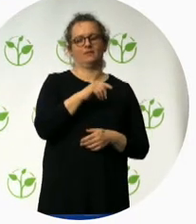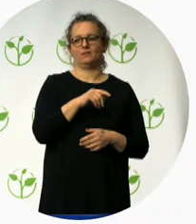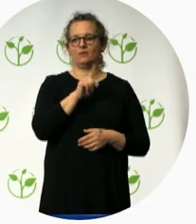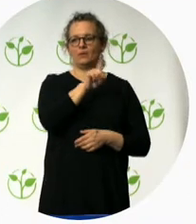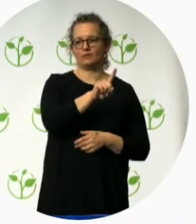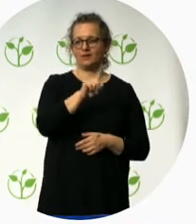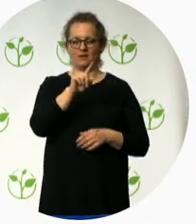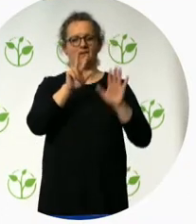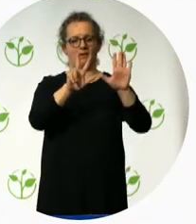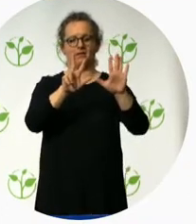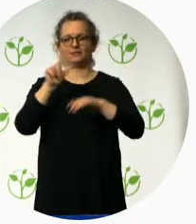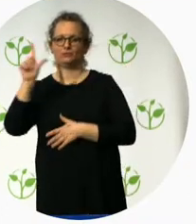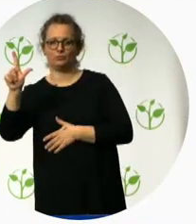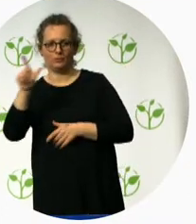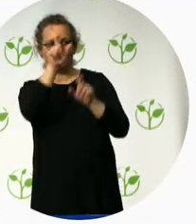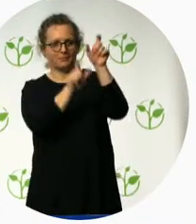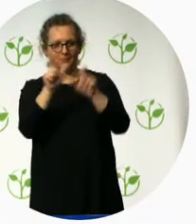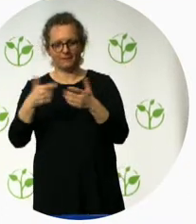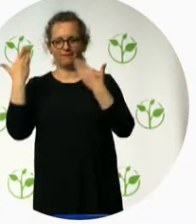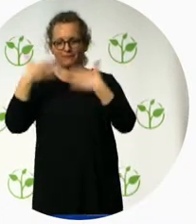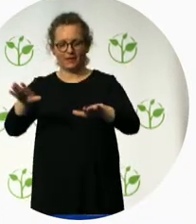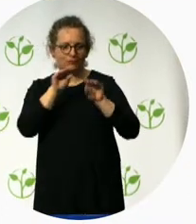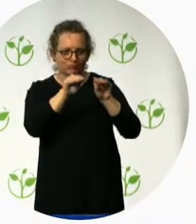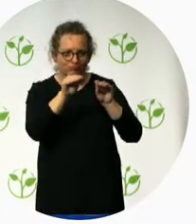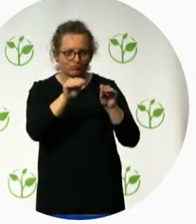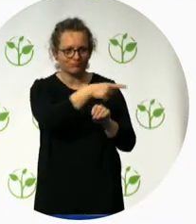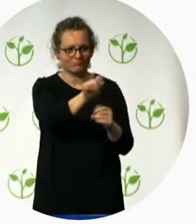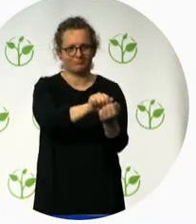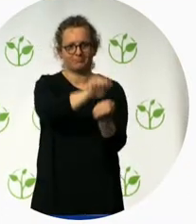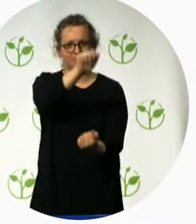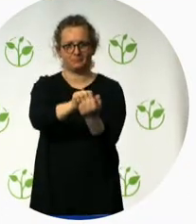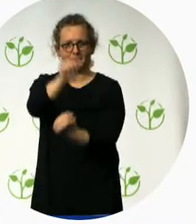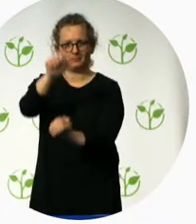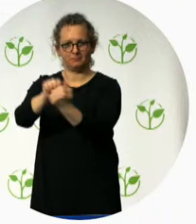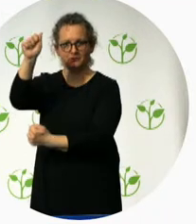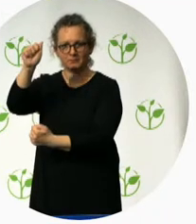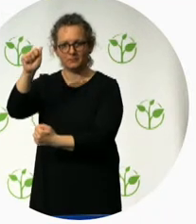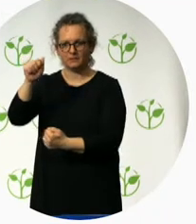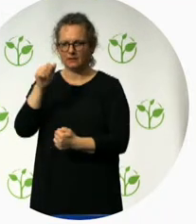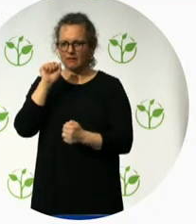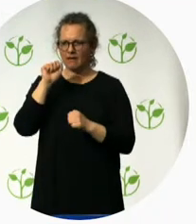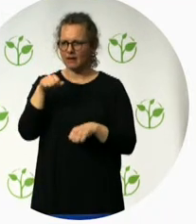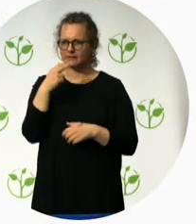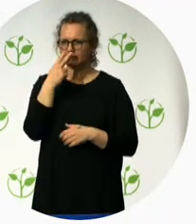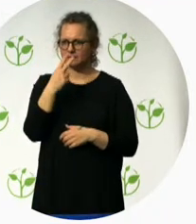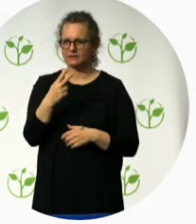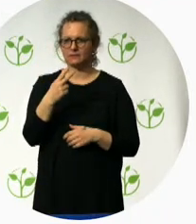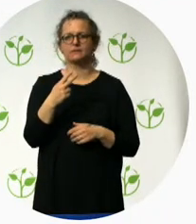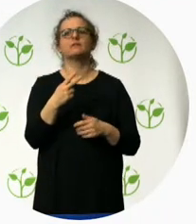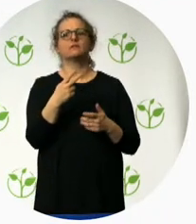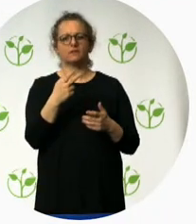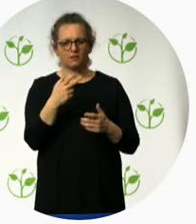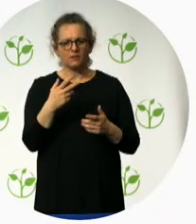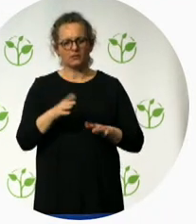as you can see in the PowerPoint, we have a low level of employment. This is because Mozambique